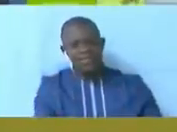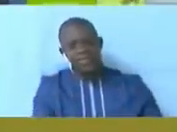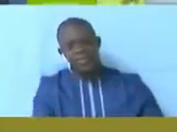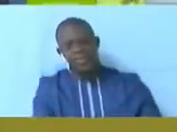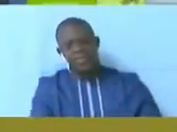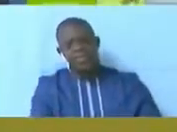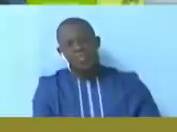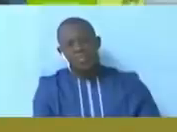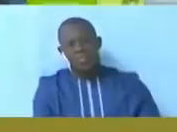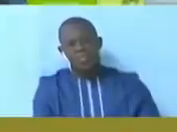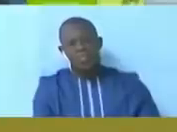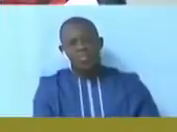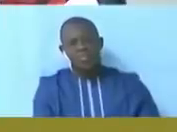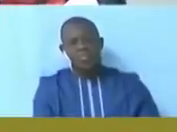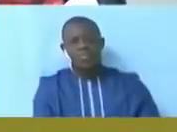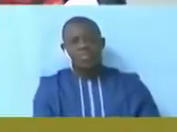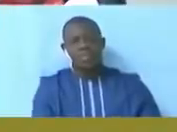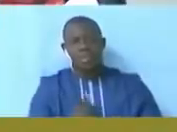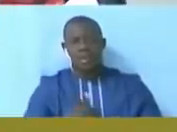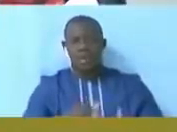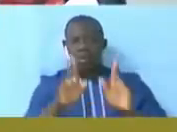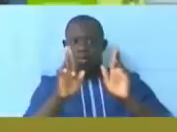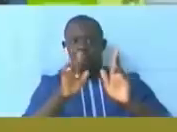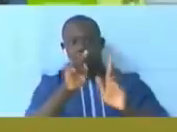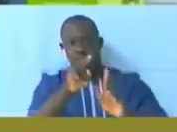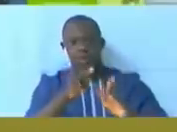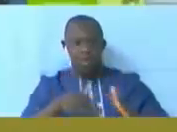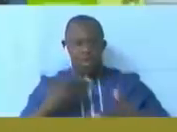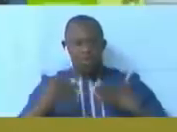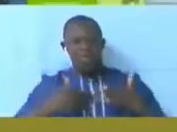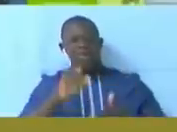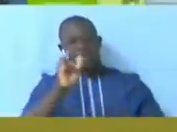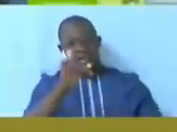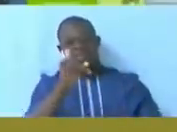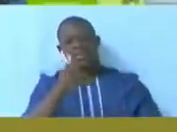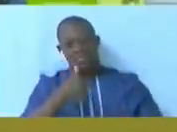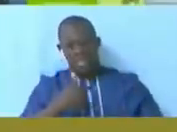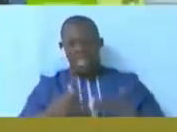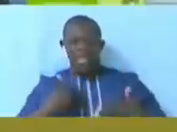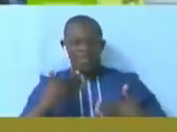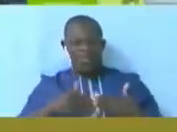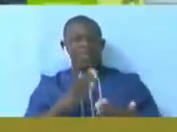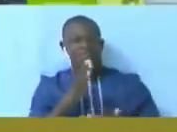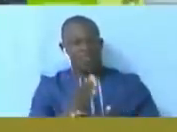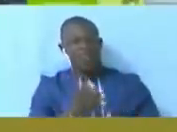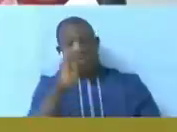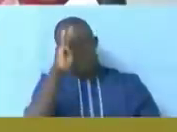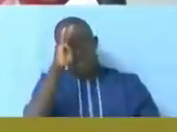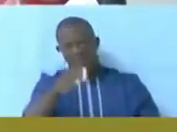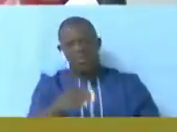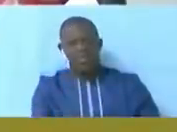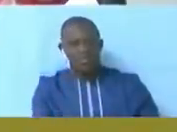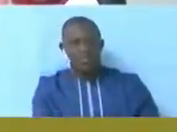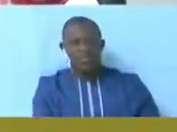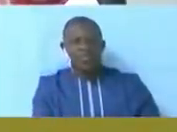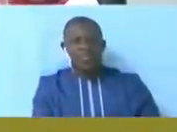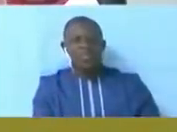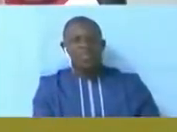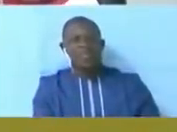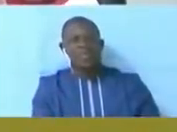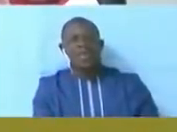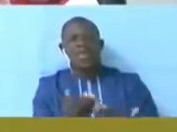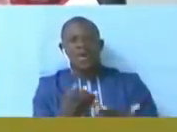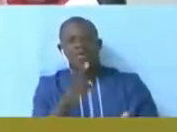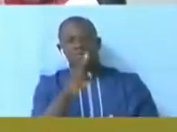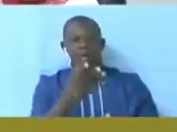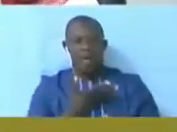dish. I hope you enjoyed it. I enjoyed it indeed. Thank you. That's good. So at least you have some